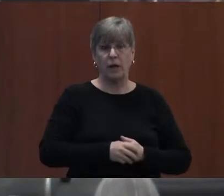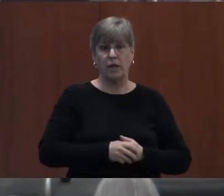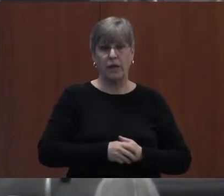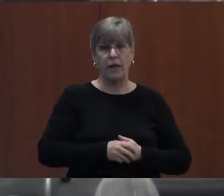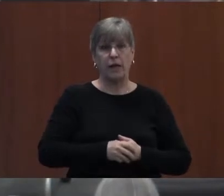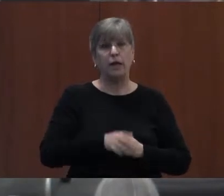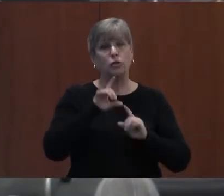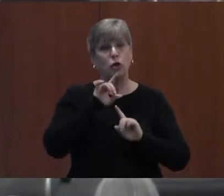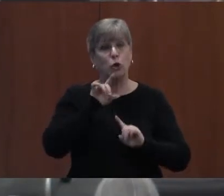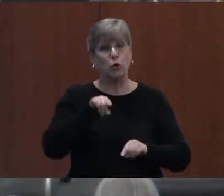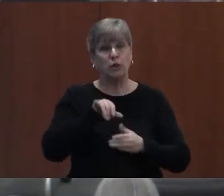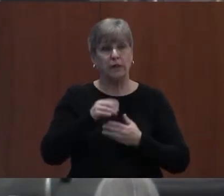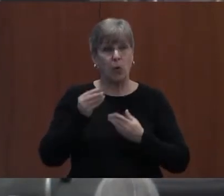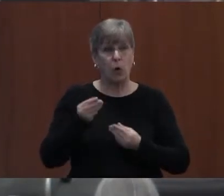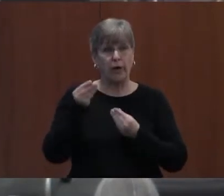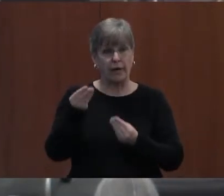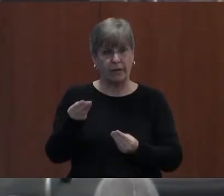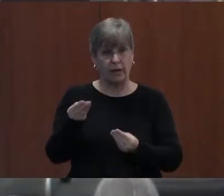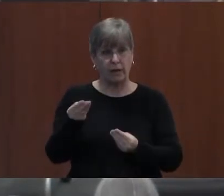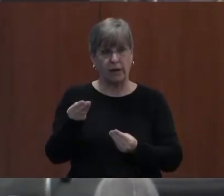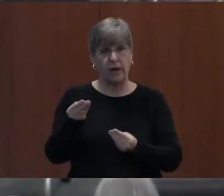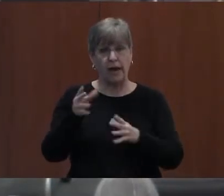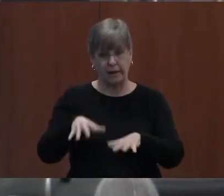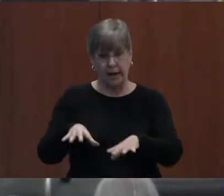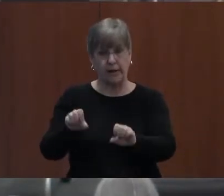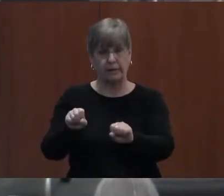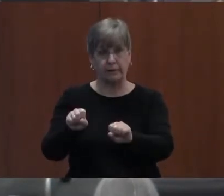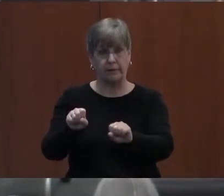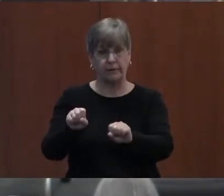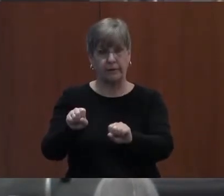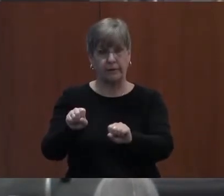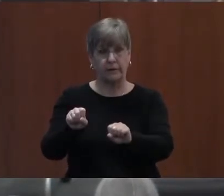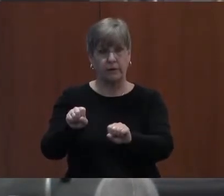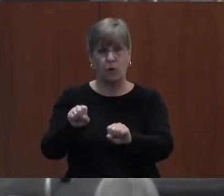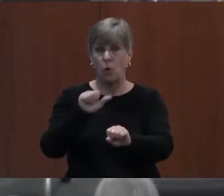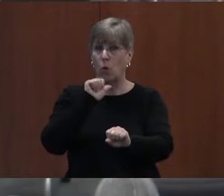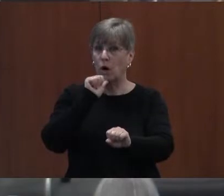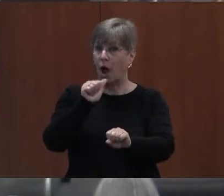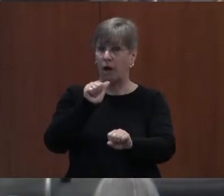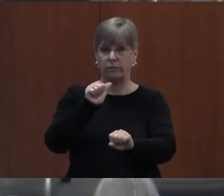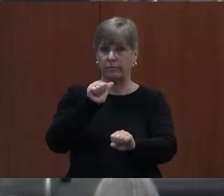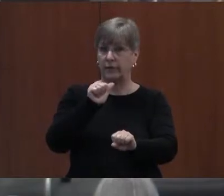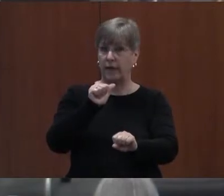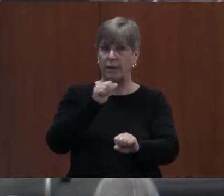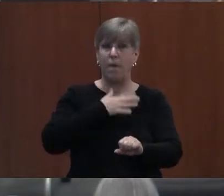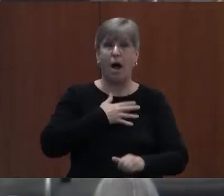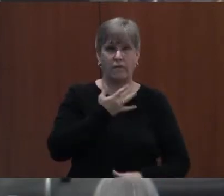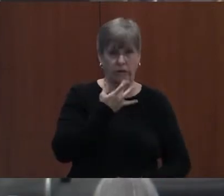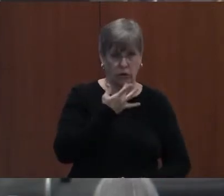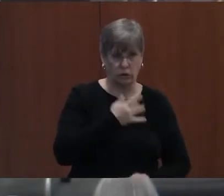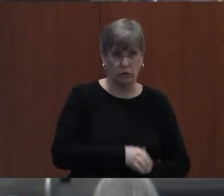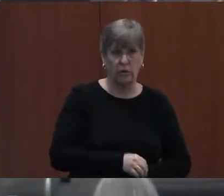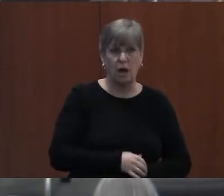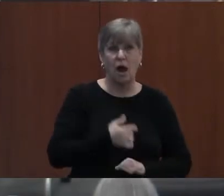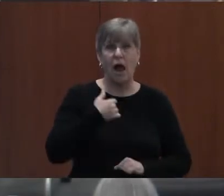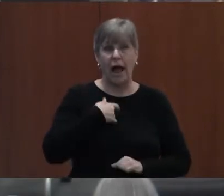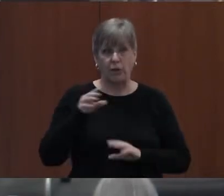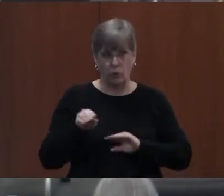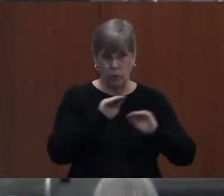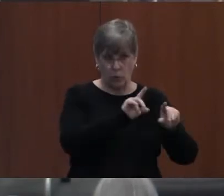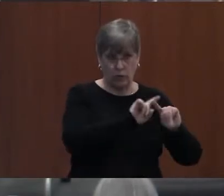that were given and that were taken were not in my favor. I had to move